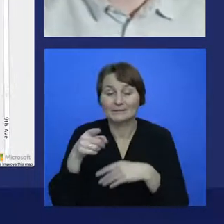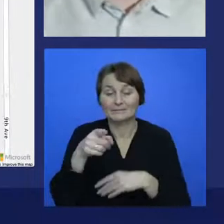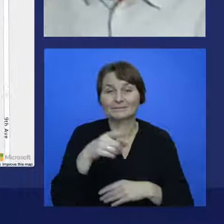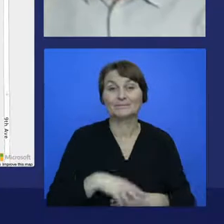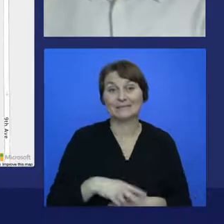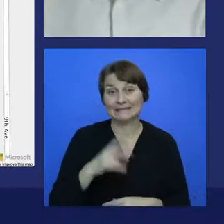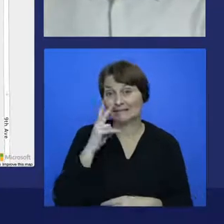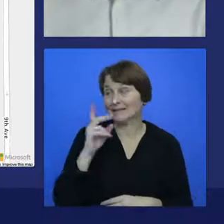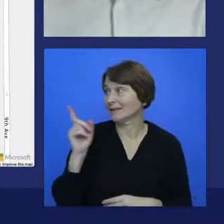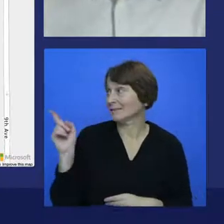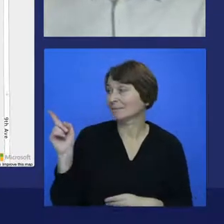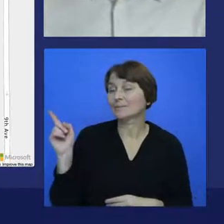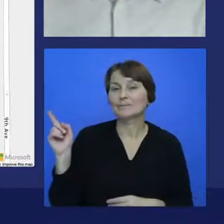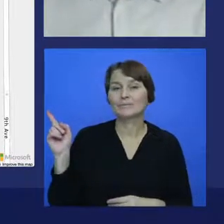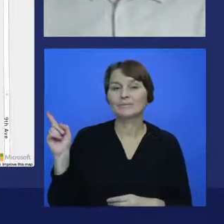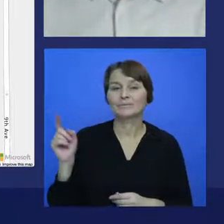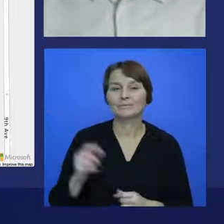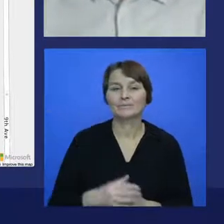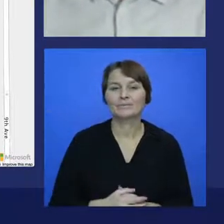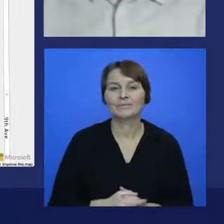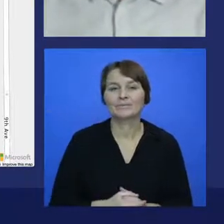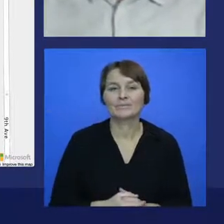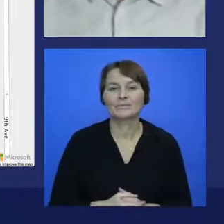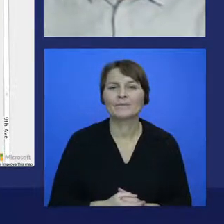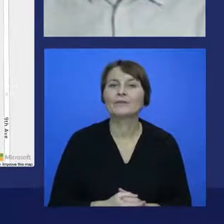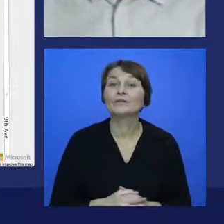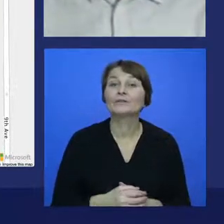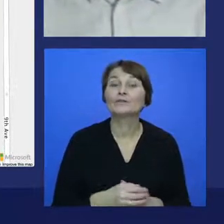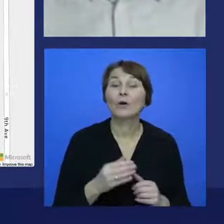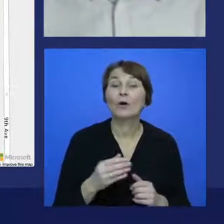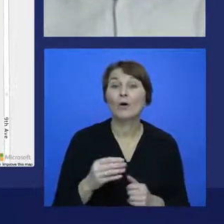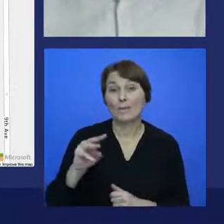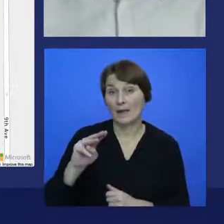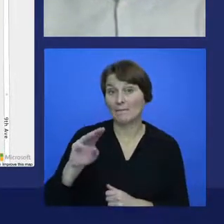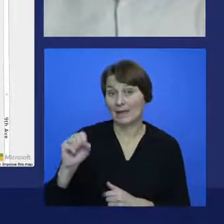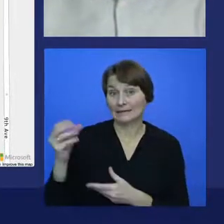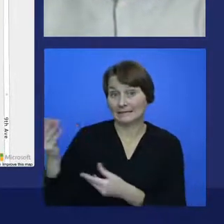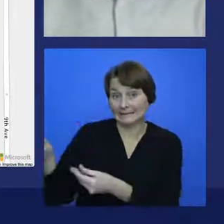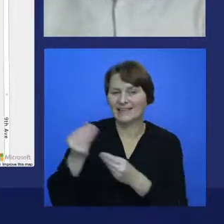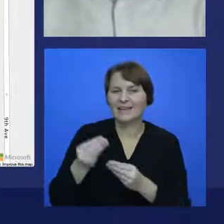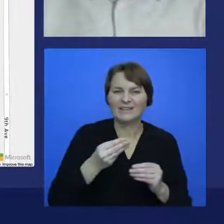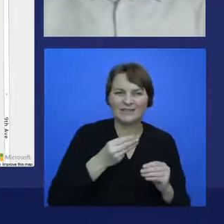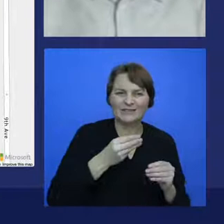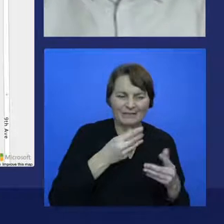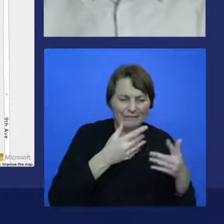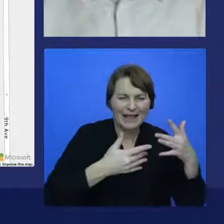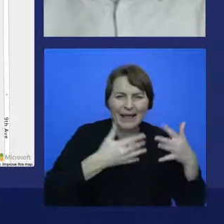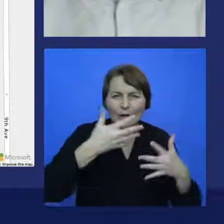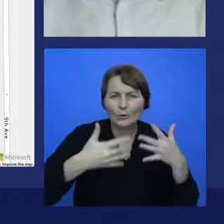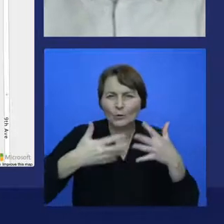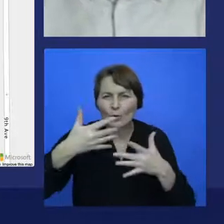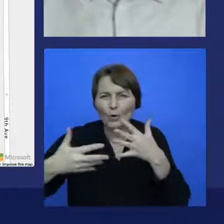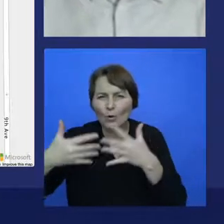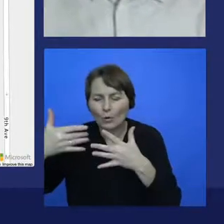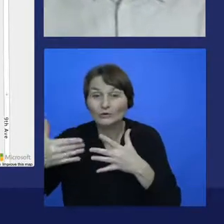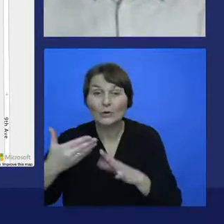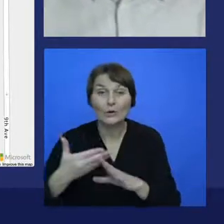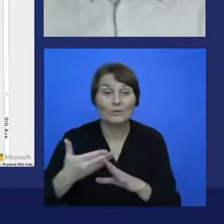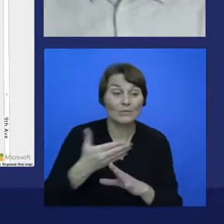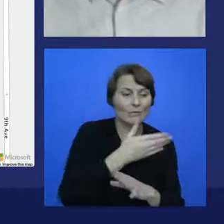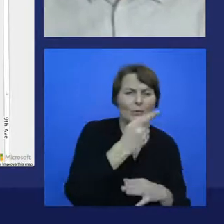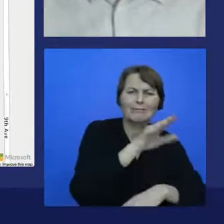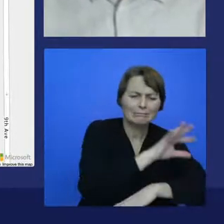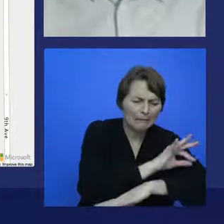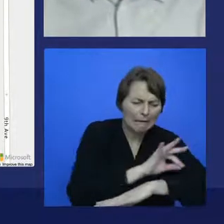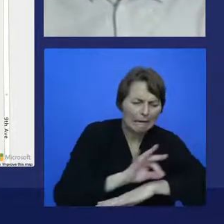actually used algorithms provided by Microsoft to go from that quite technical architectural drawing to this